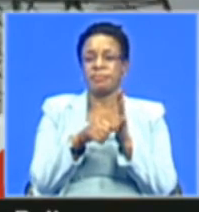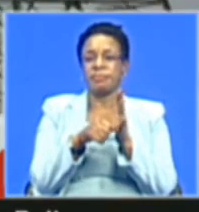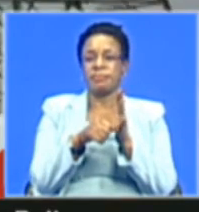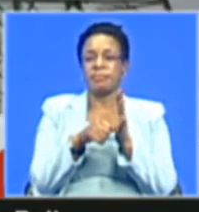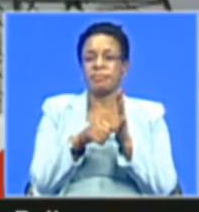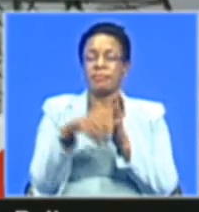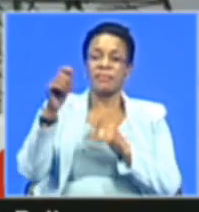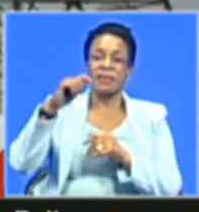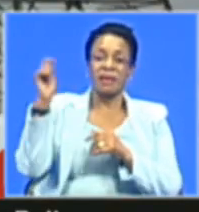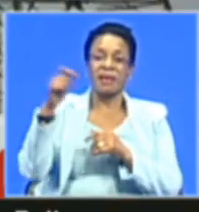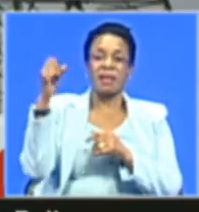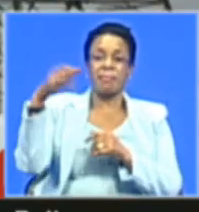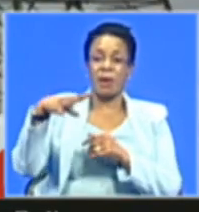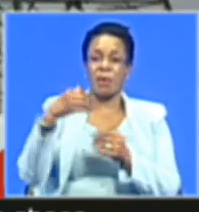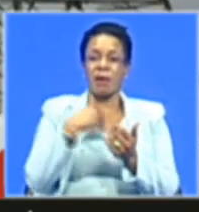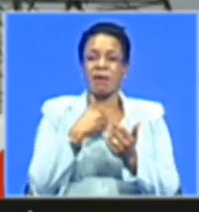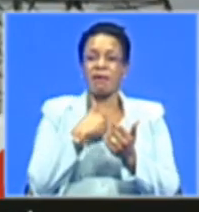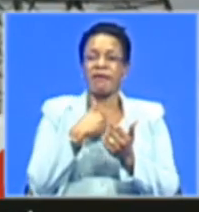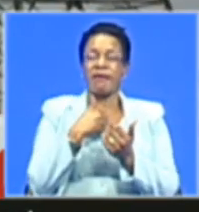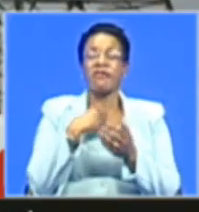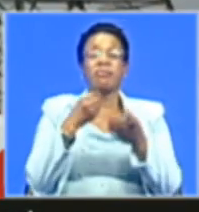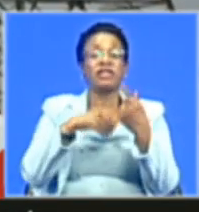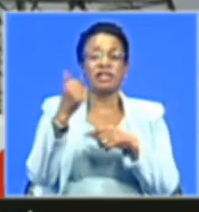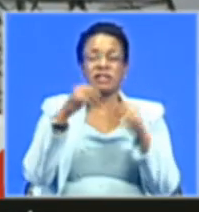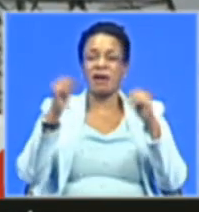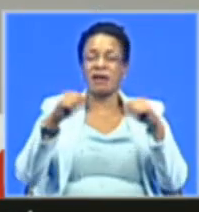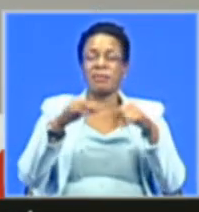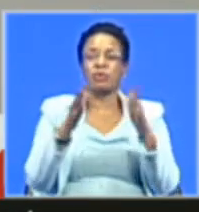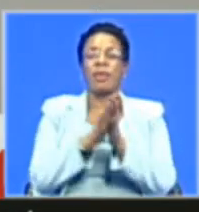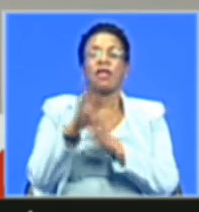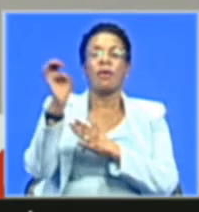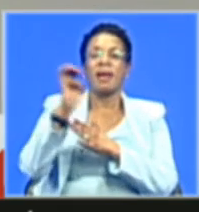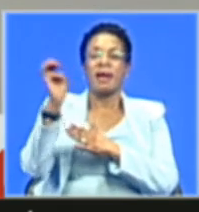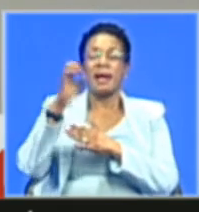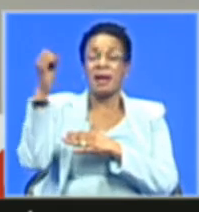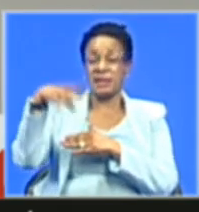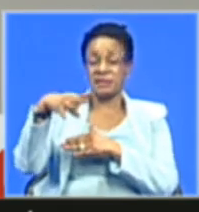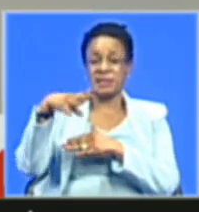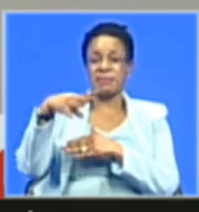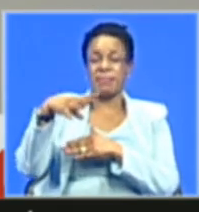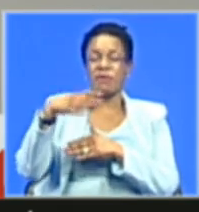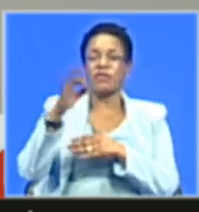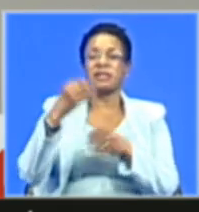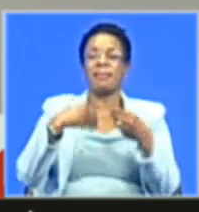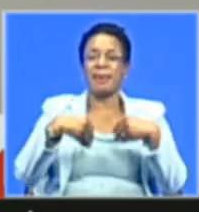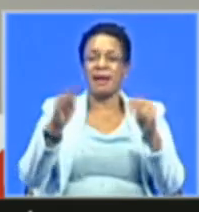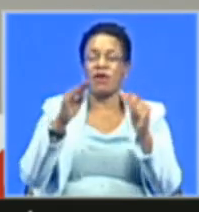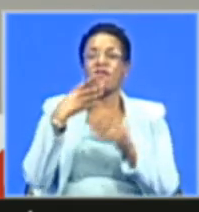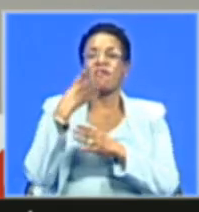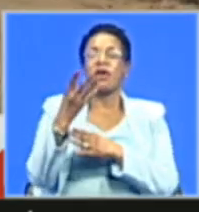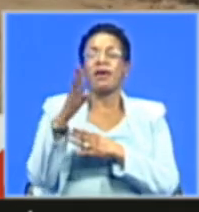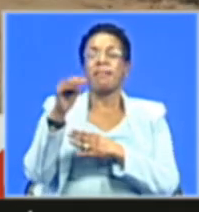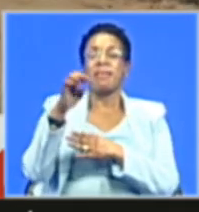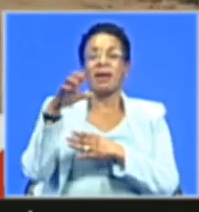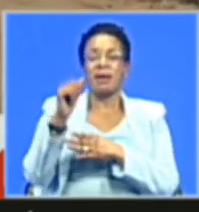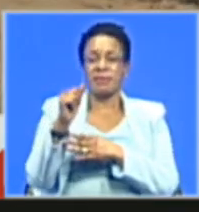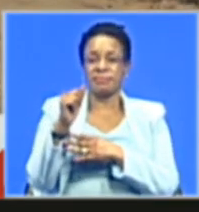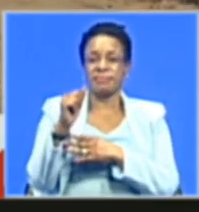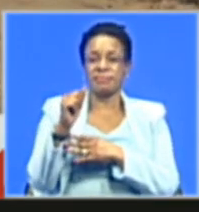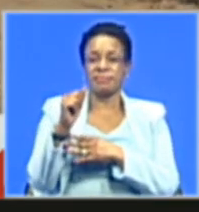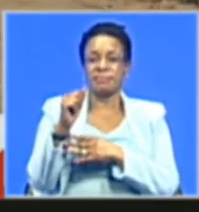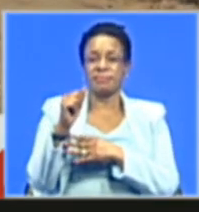Kenya Power already has a power purchase agreement with Ethiopia Electric Power Company for the supply of 400 megawatts.